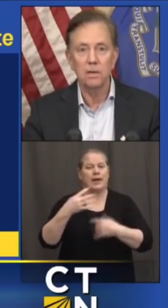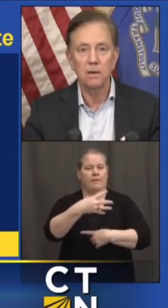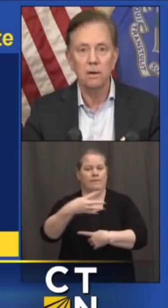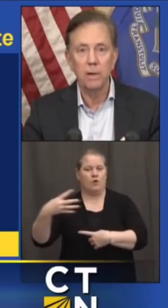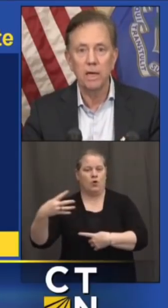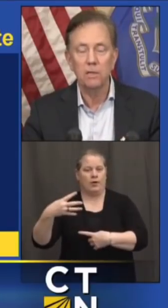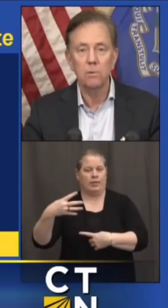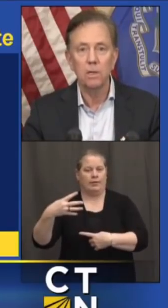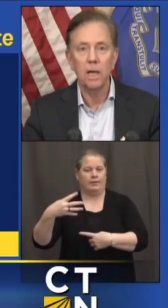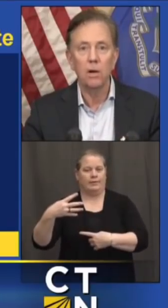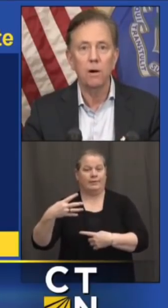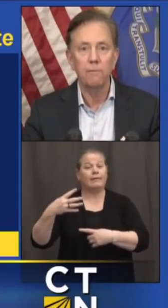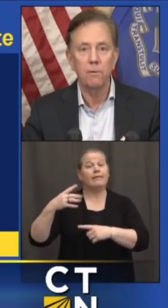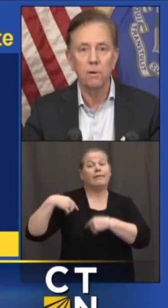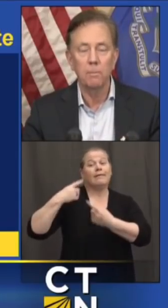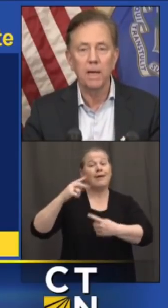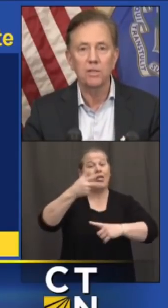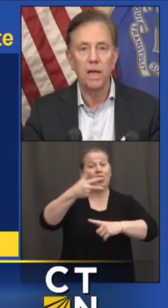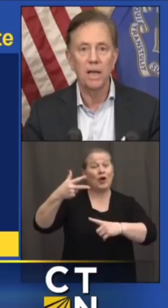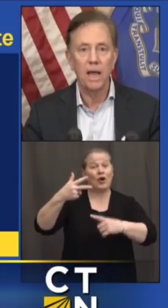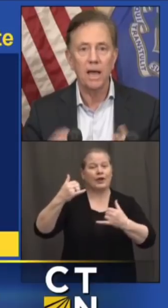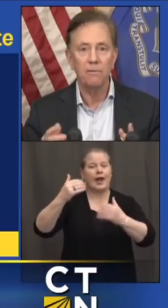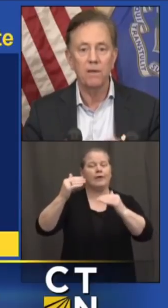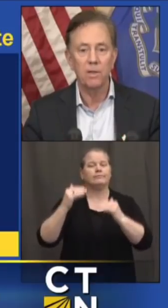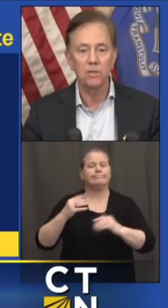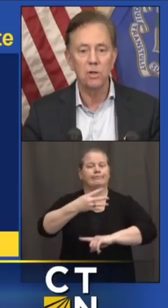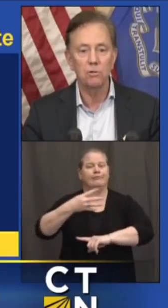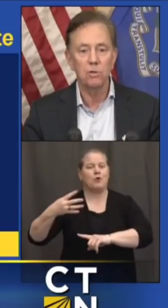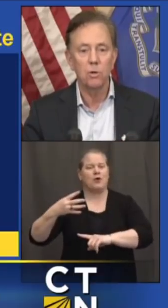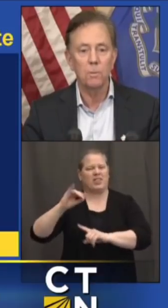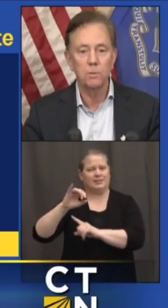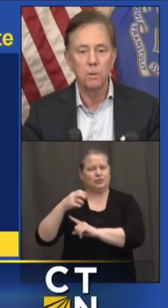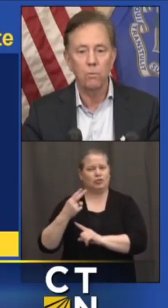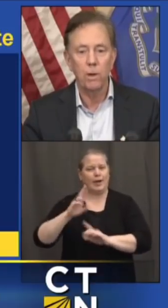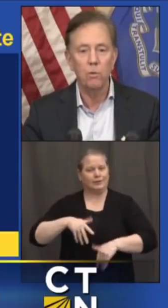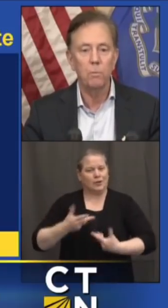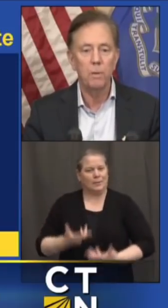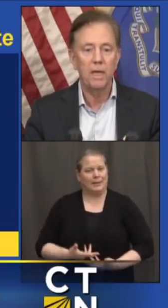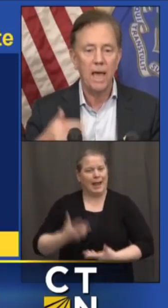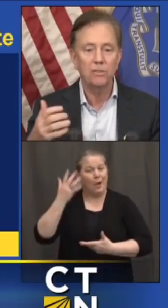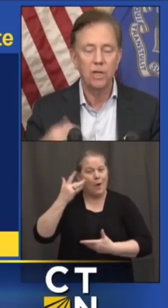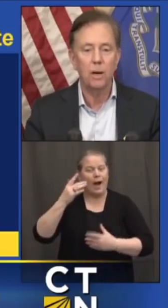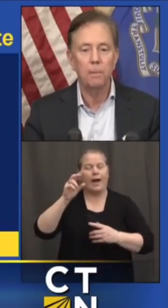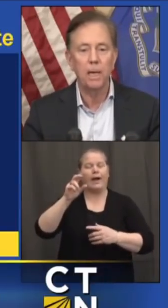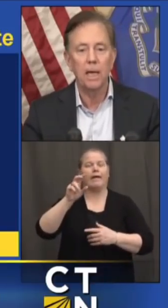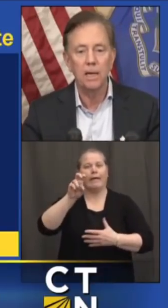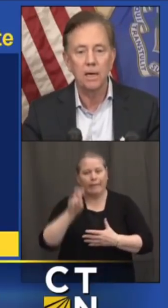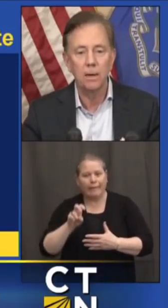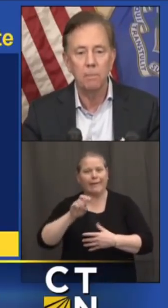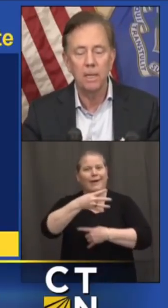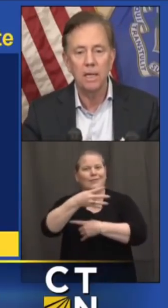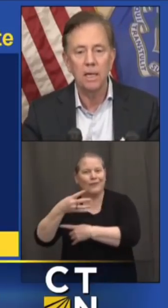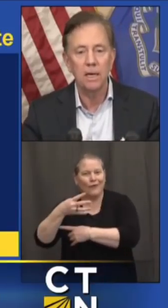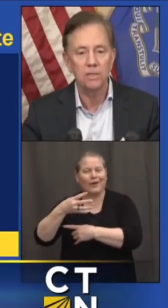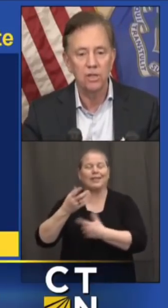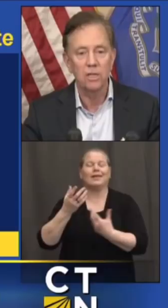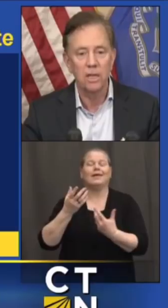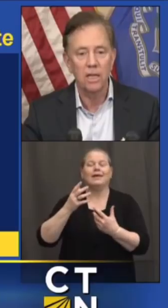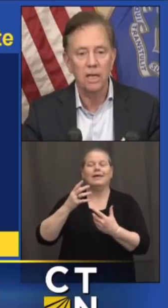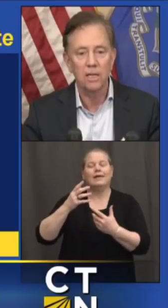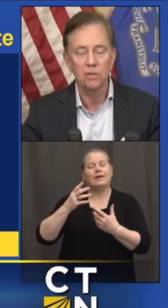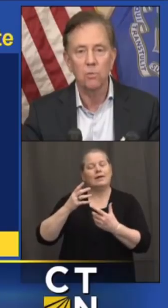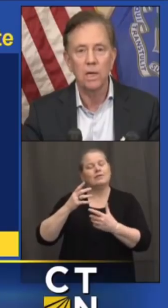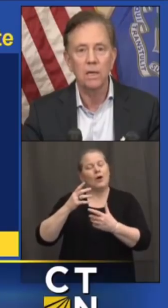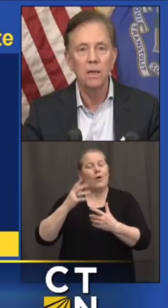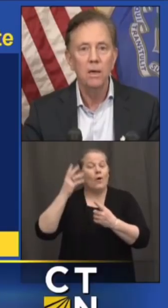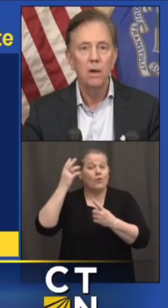because we had to lay off for about a day and a half given the snowstorms, but we will be catching up again by the Sunday,